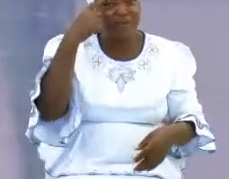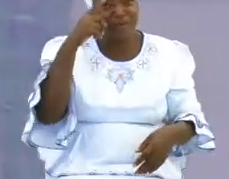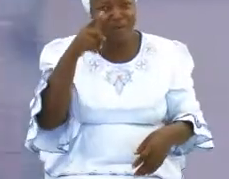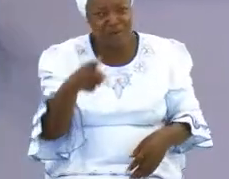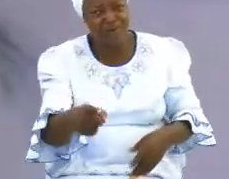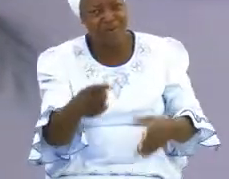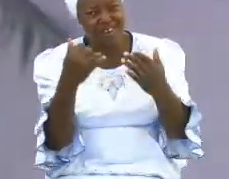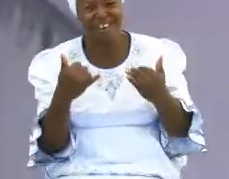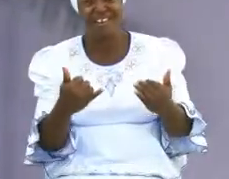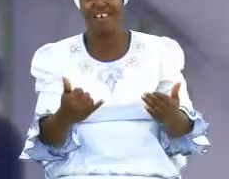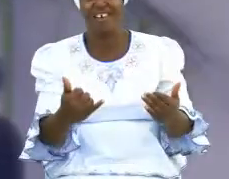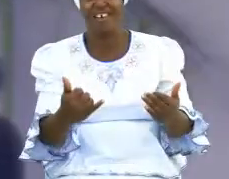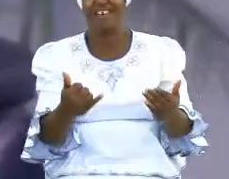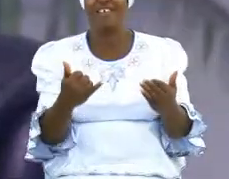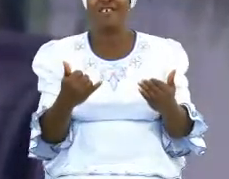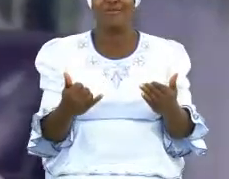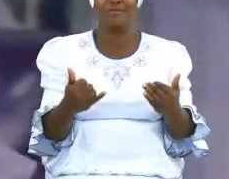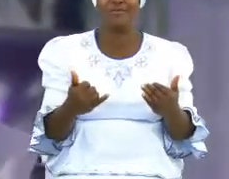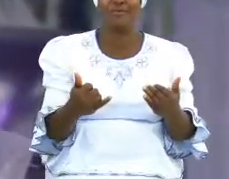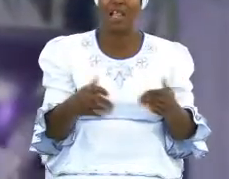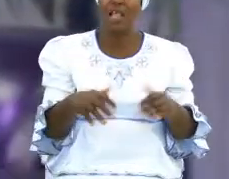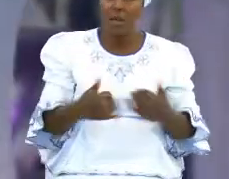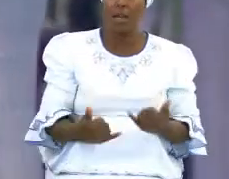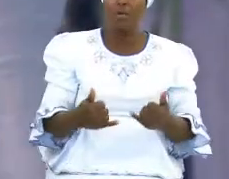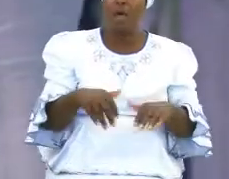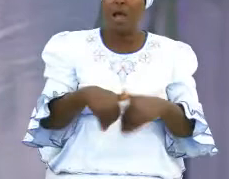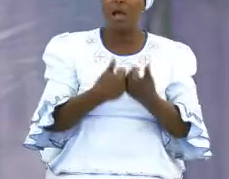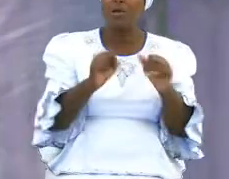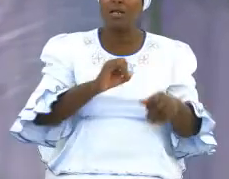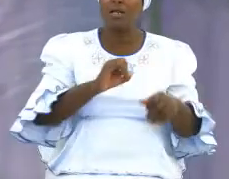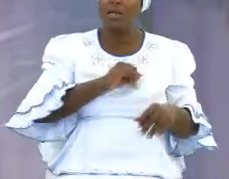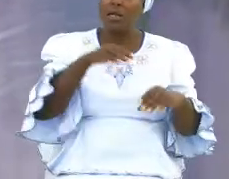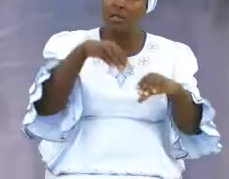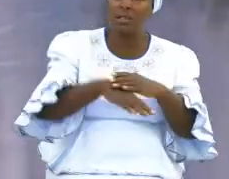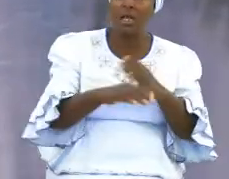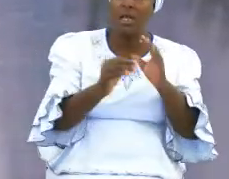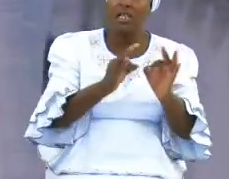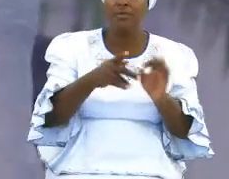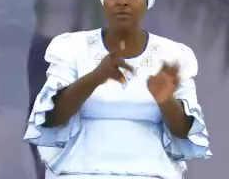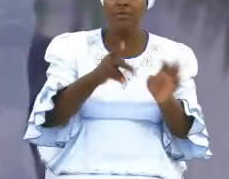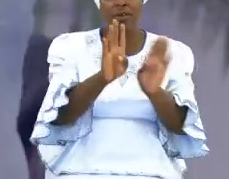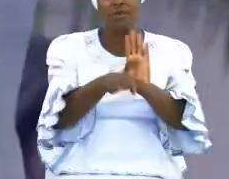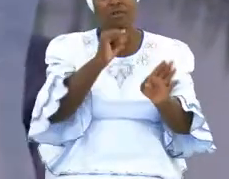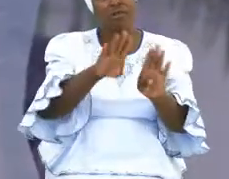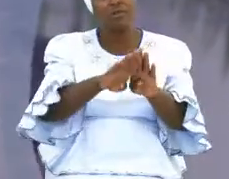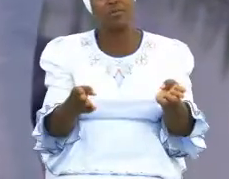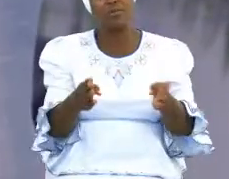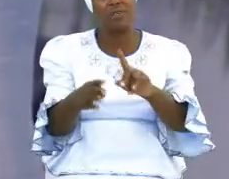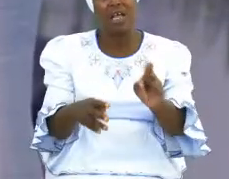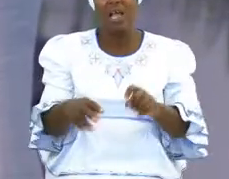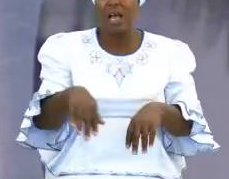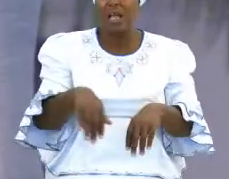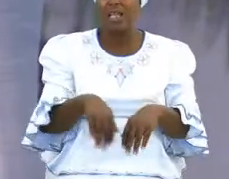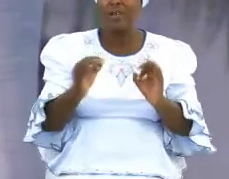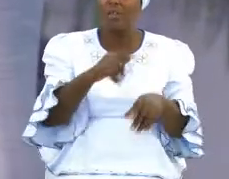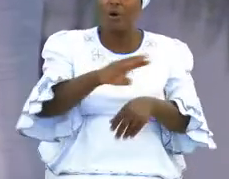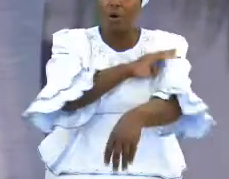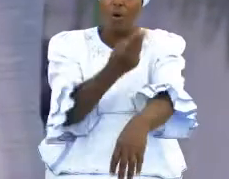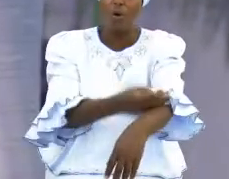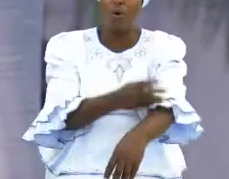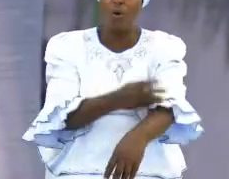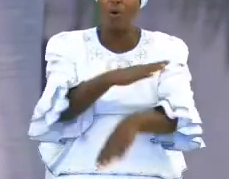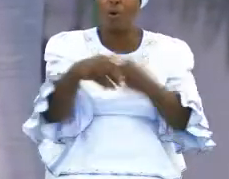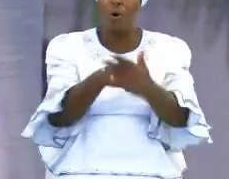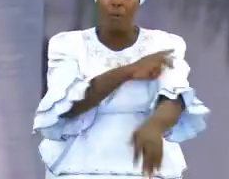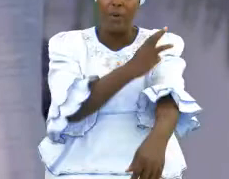already. Now, how do I enter? If the door is open, if the Almighty God is